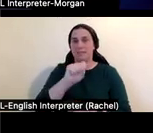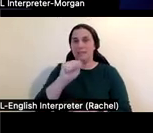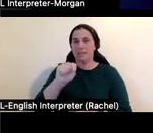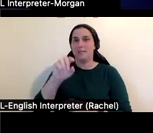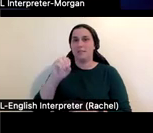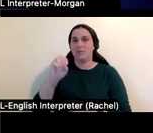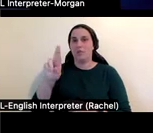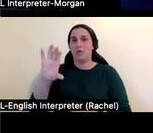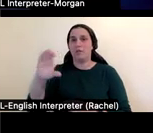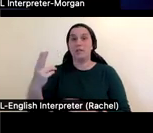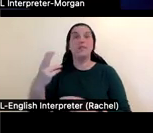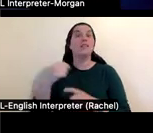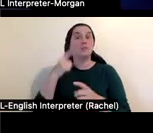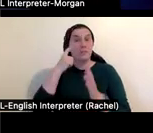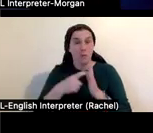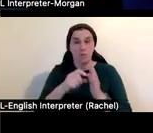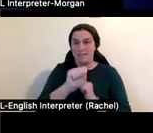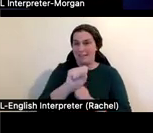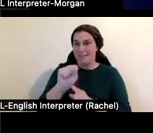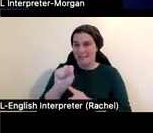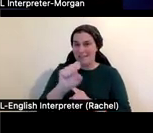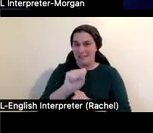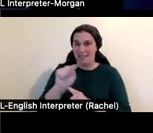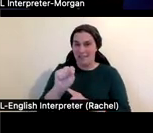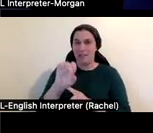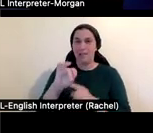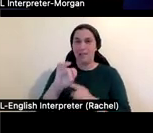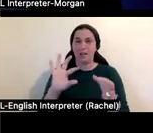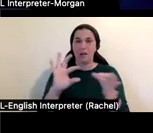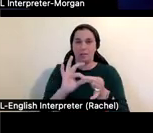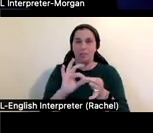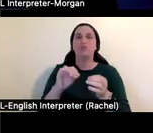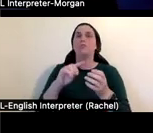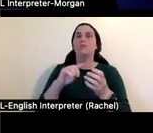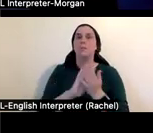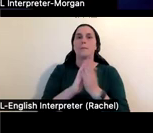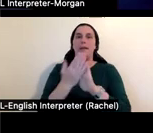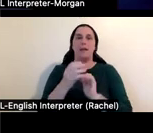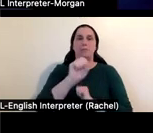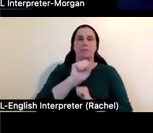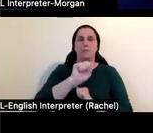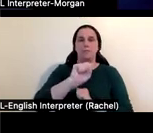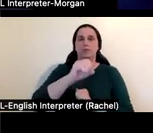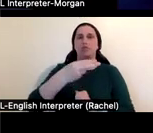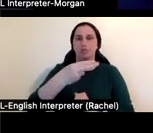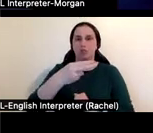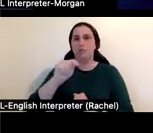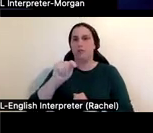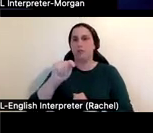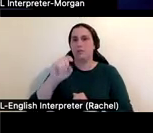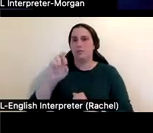sh sound like in English, SH. In German, we do SCH. That's not a two. We have that same sound. Yes,